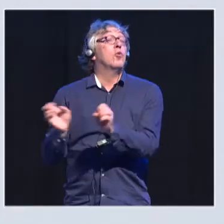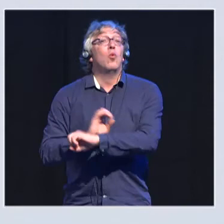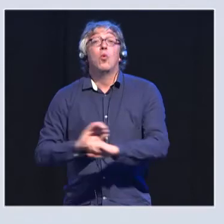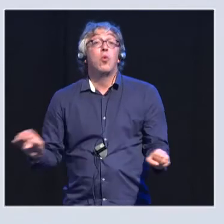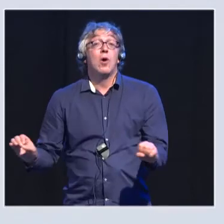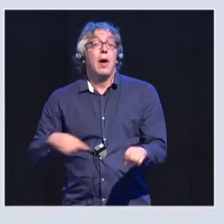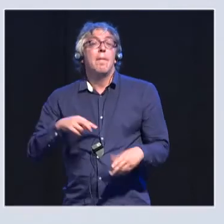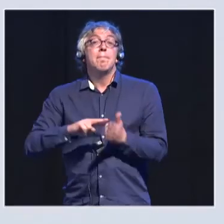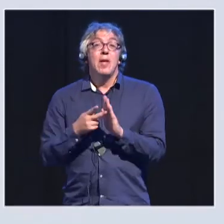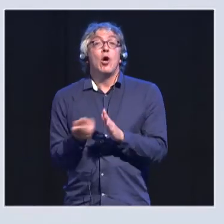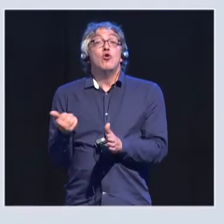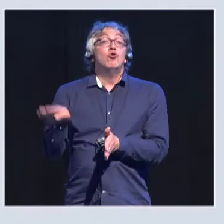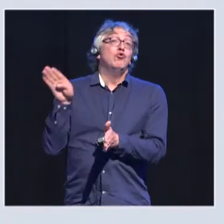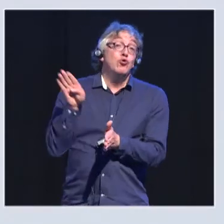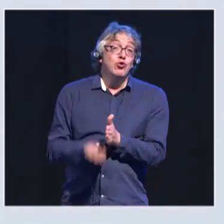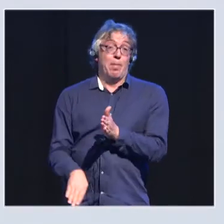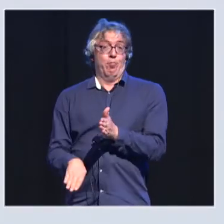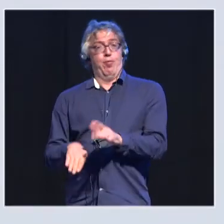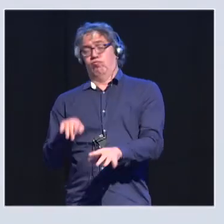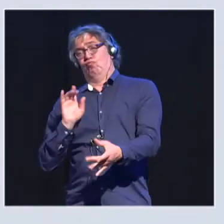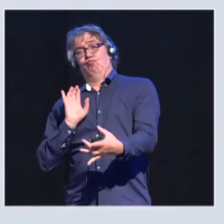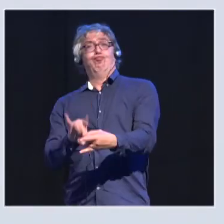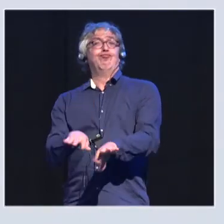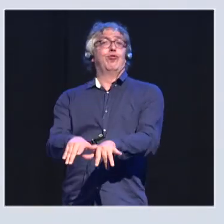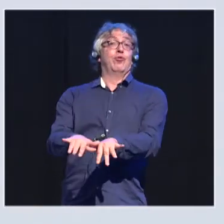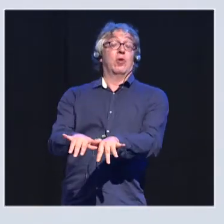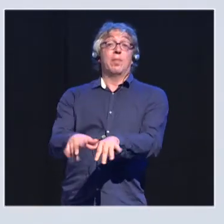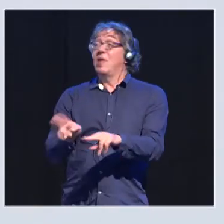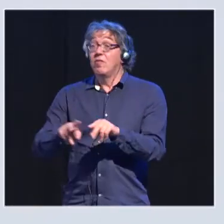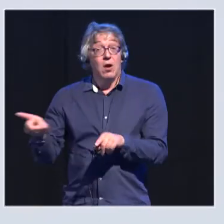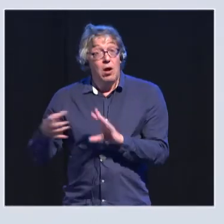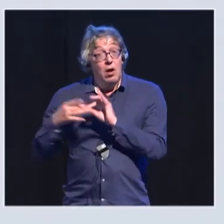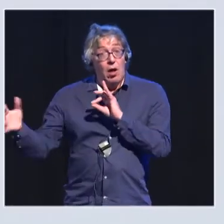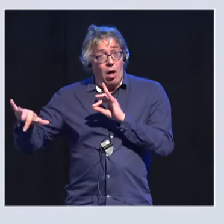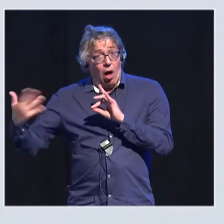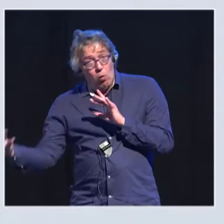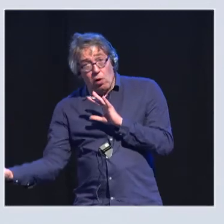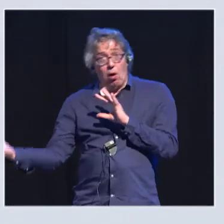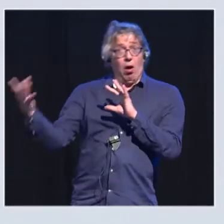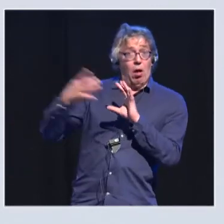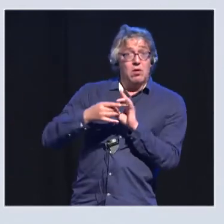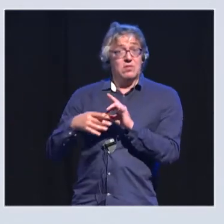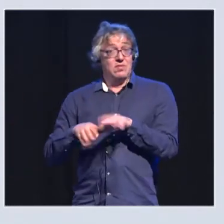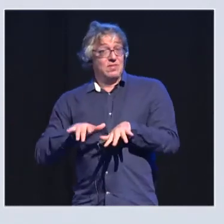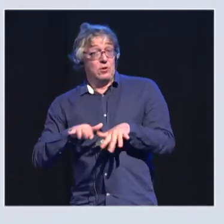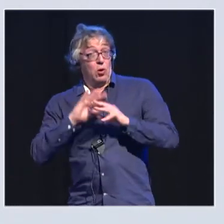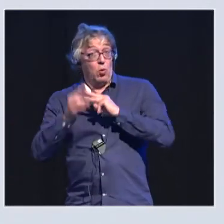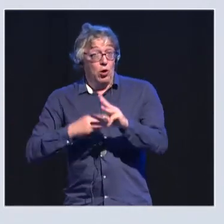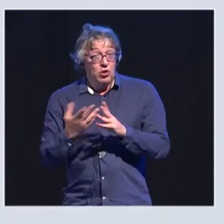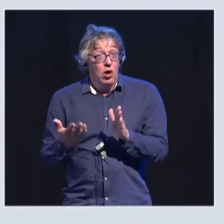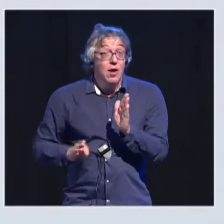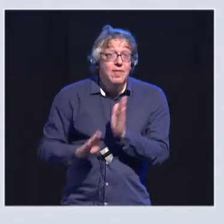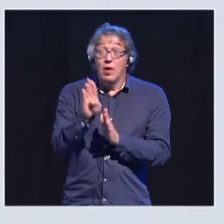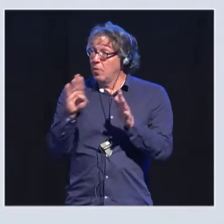I mean cheap and affordable internet access, how do they become a part of the digitalization and developmental